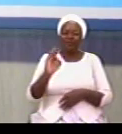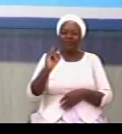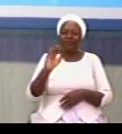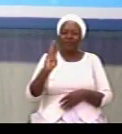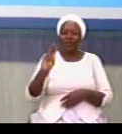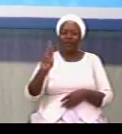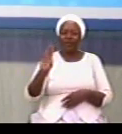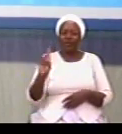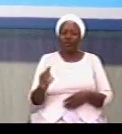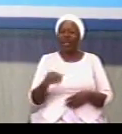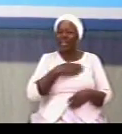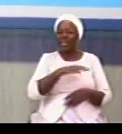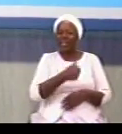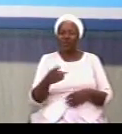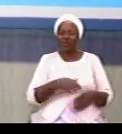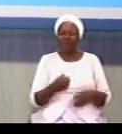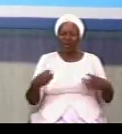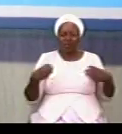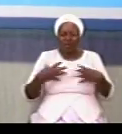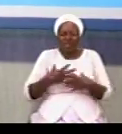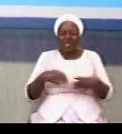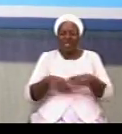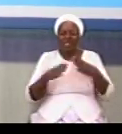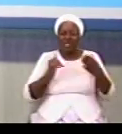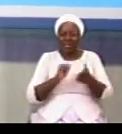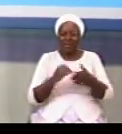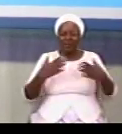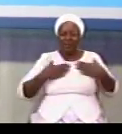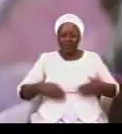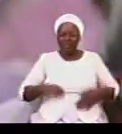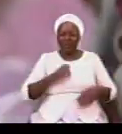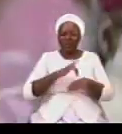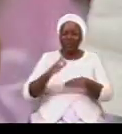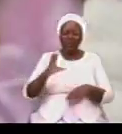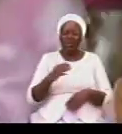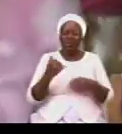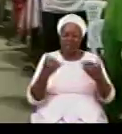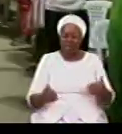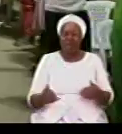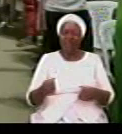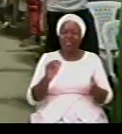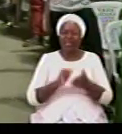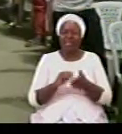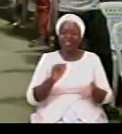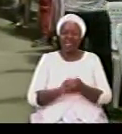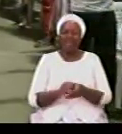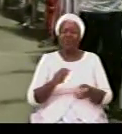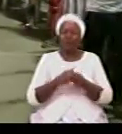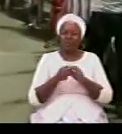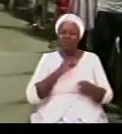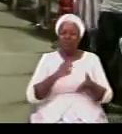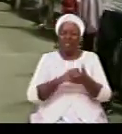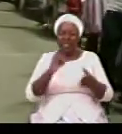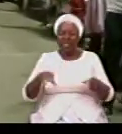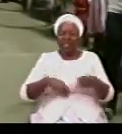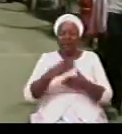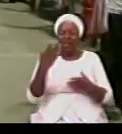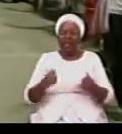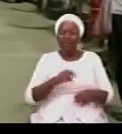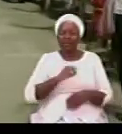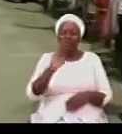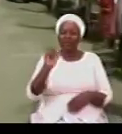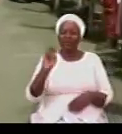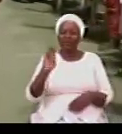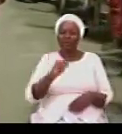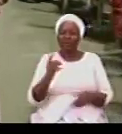for a definite miracle. Fibroid, come out in Jesus' name. Lord, like the child I